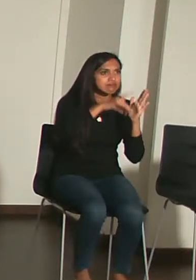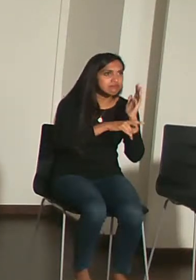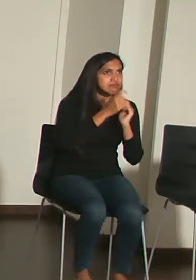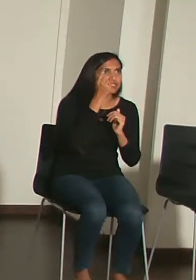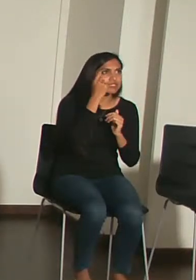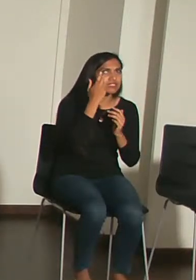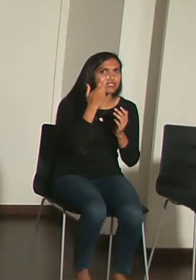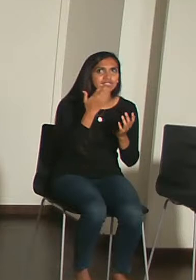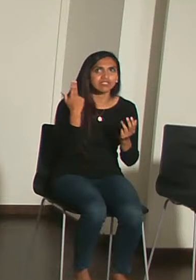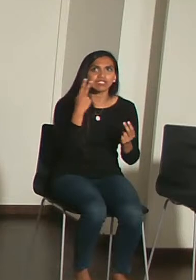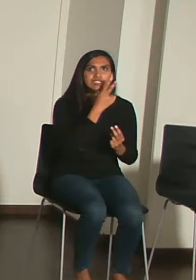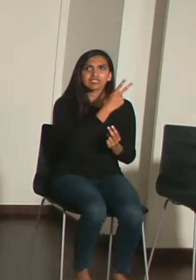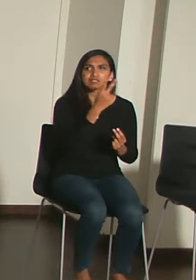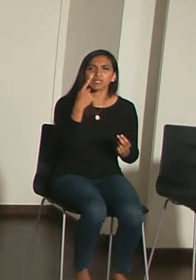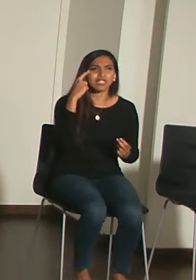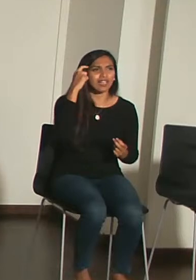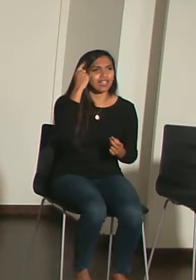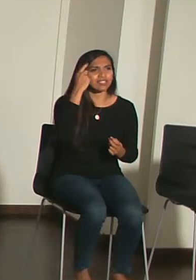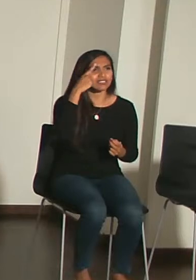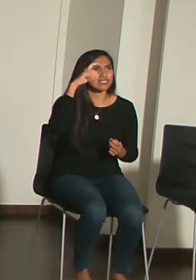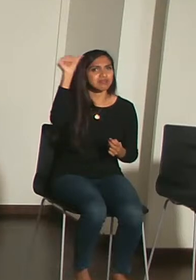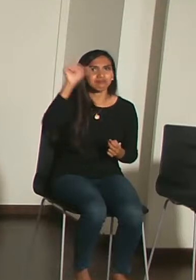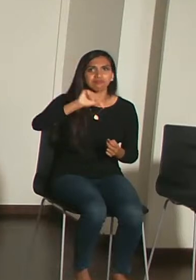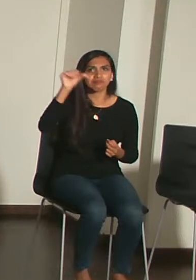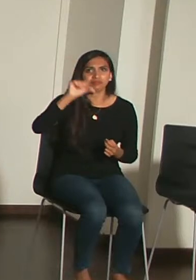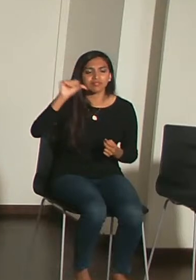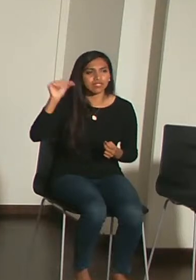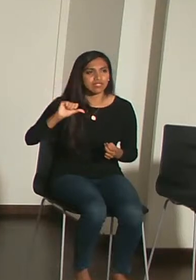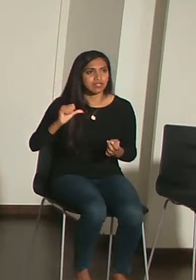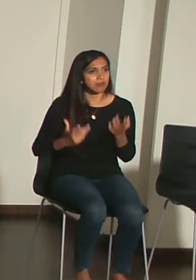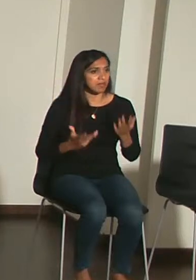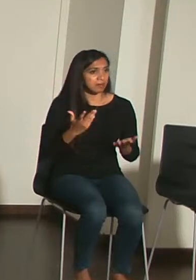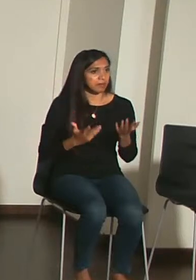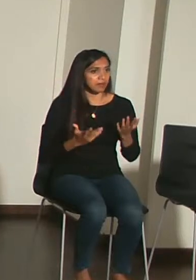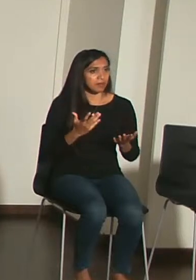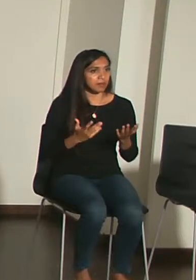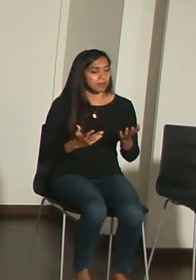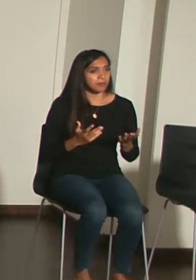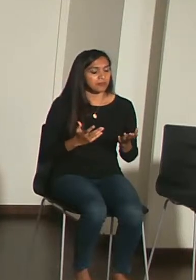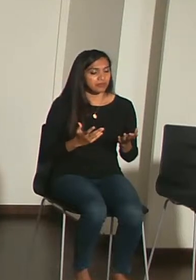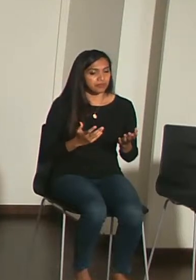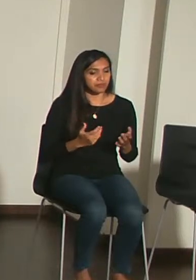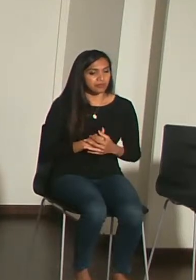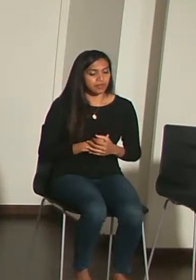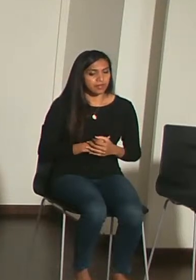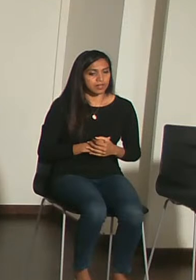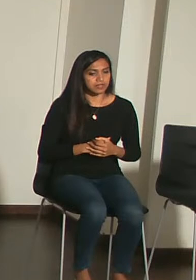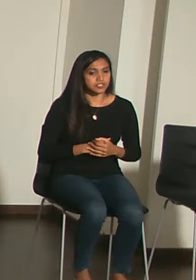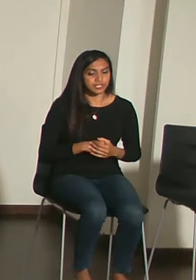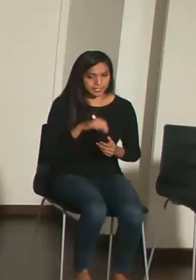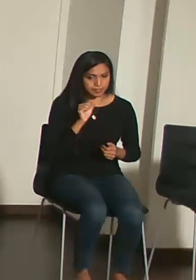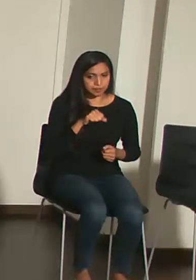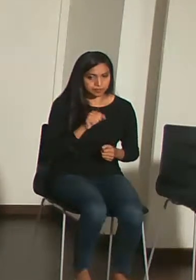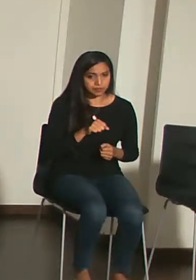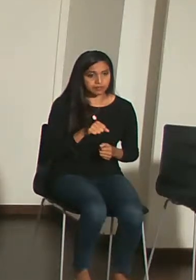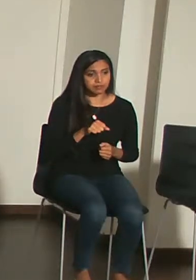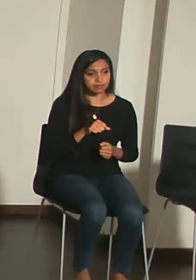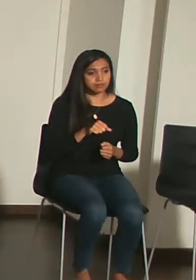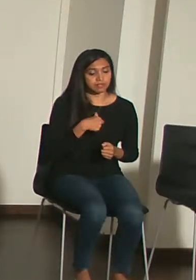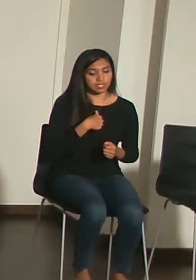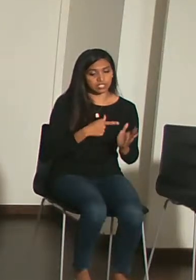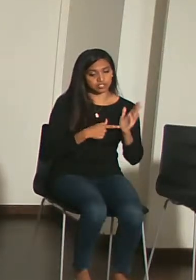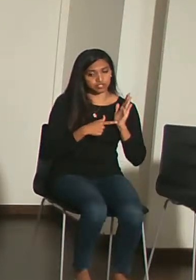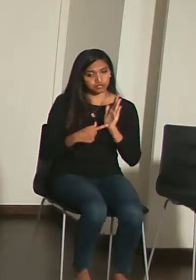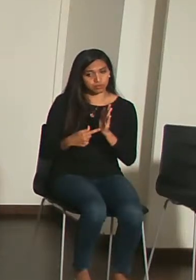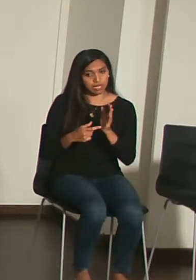oh my God, I don't understand anything. So the by having them present, that's